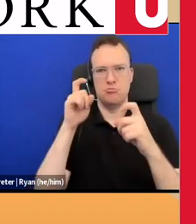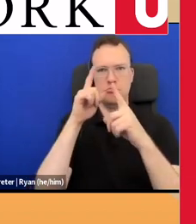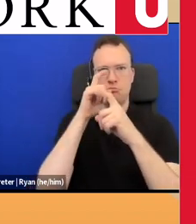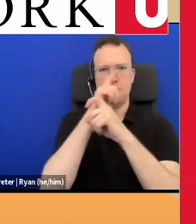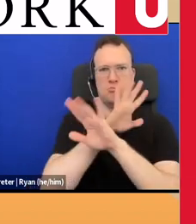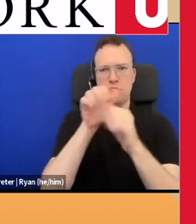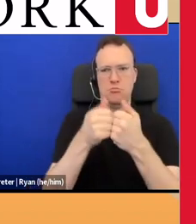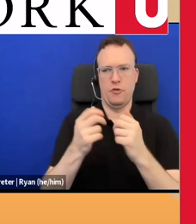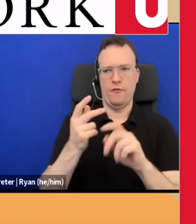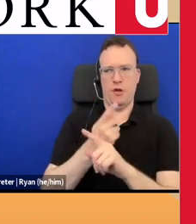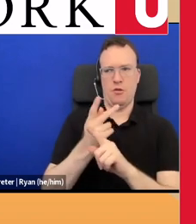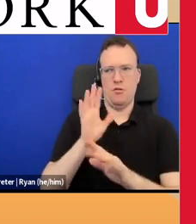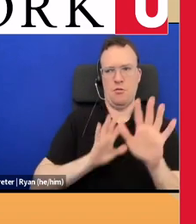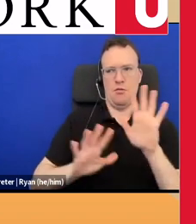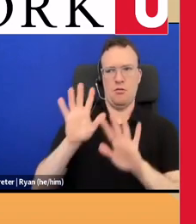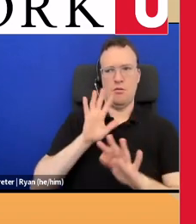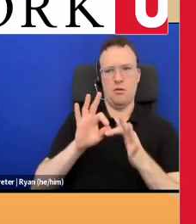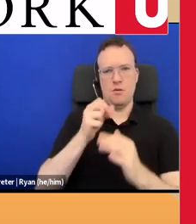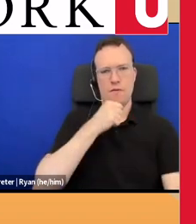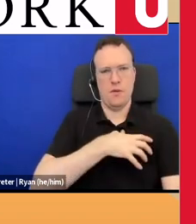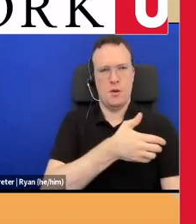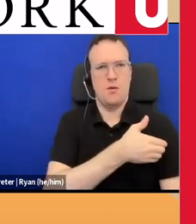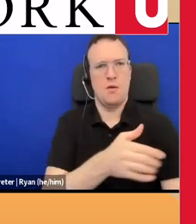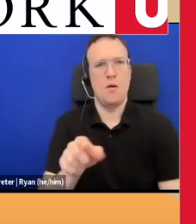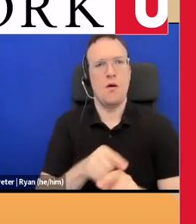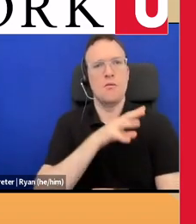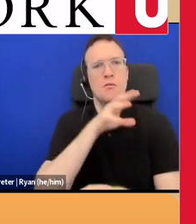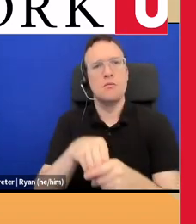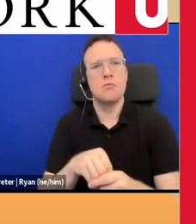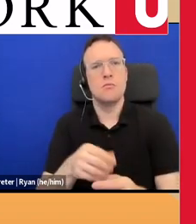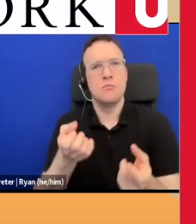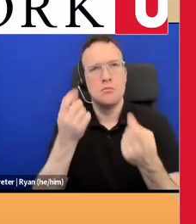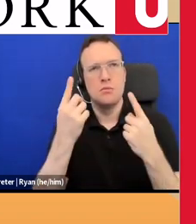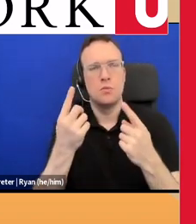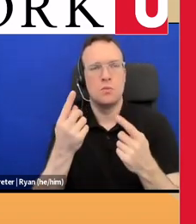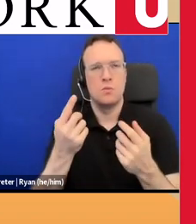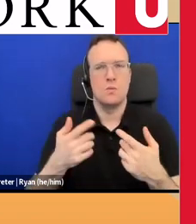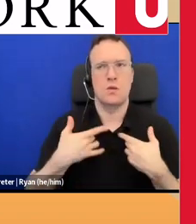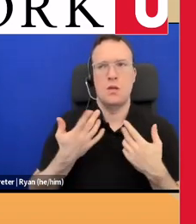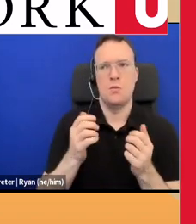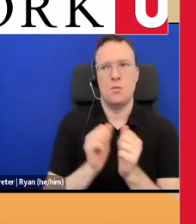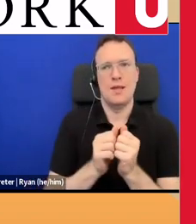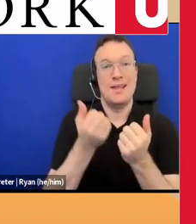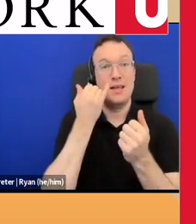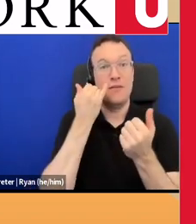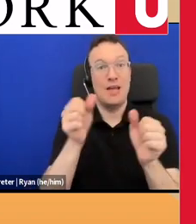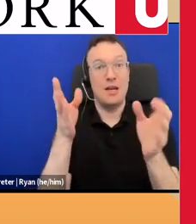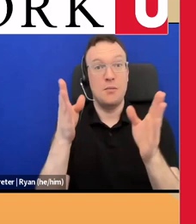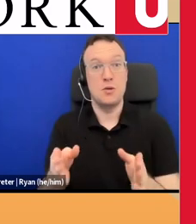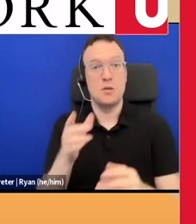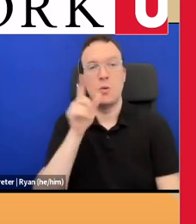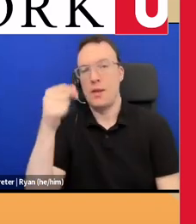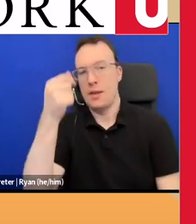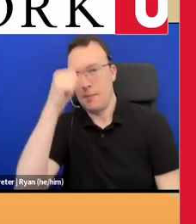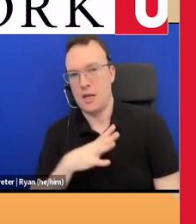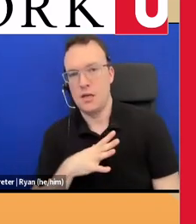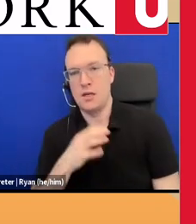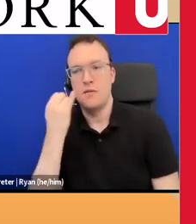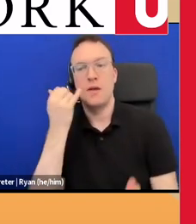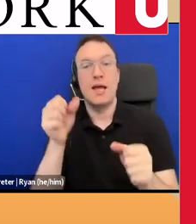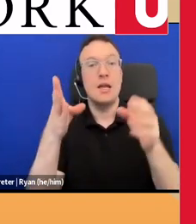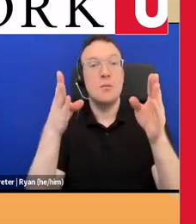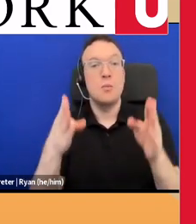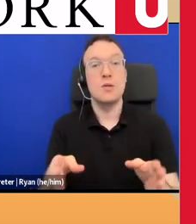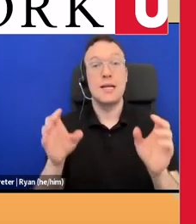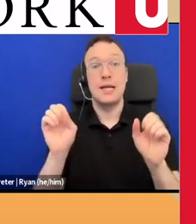for feminism, and often at the heart of the question of whether anyone, never mind men, can